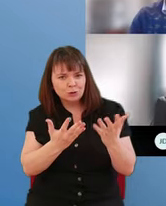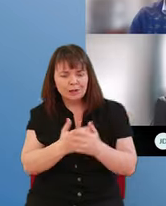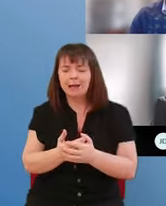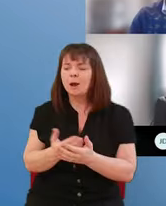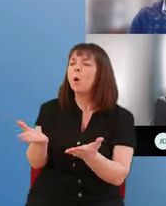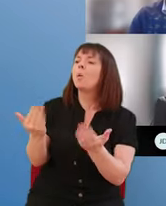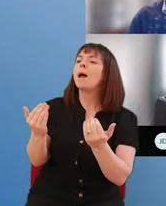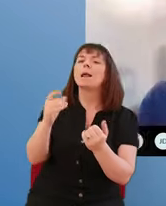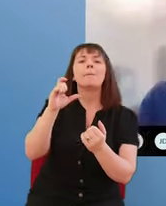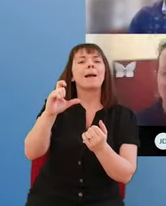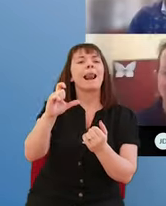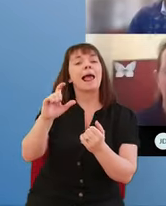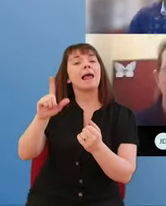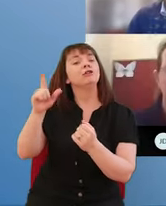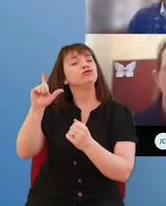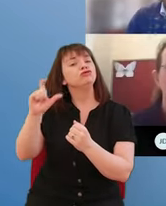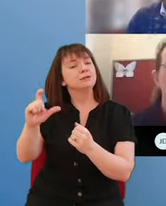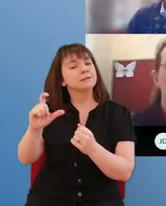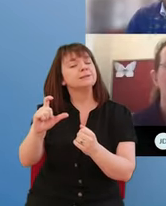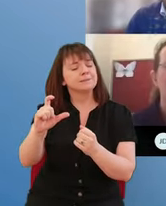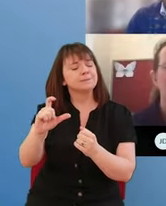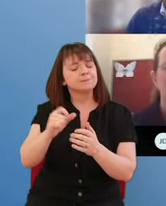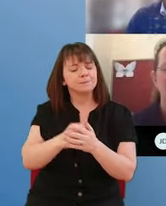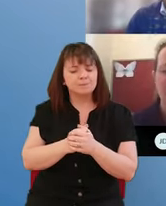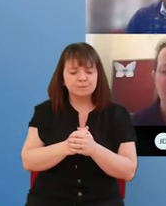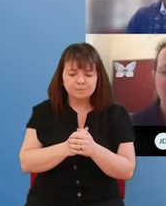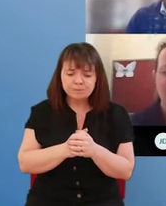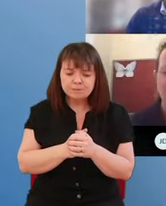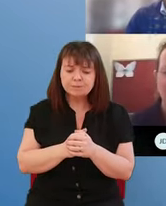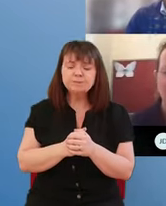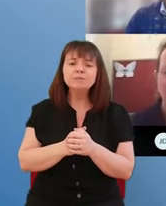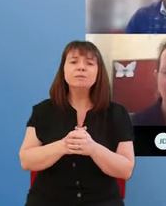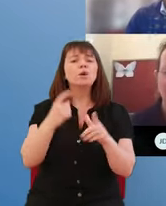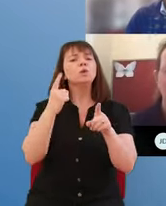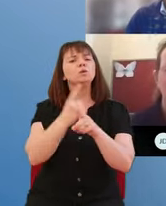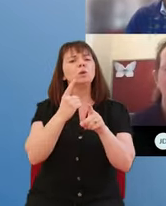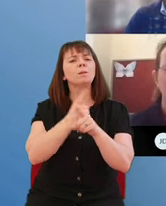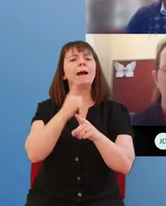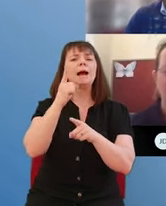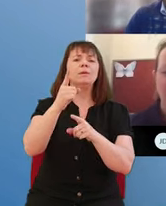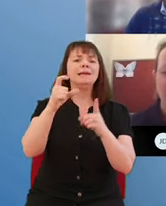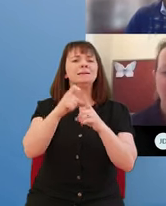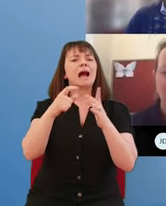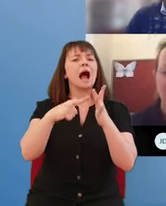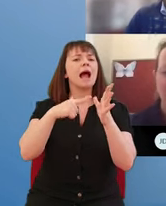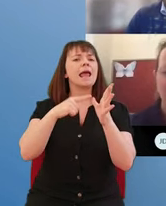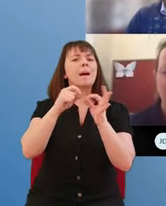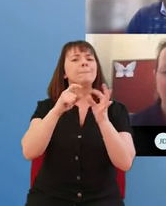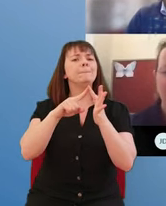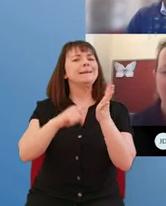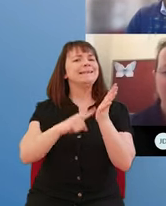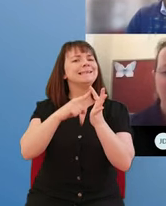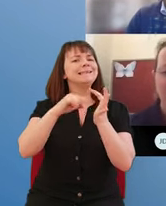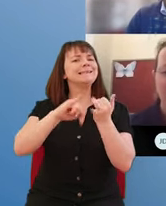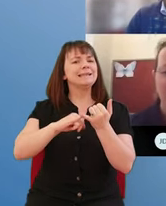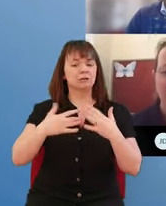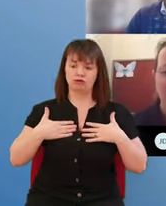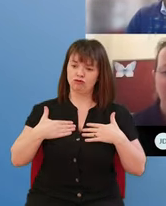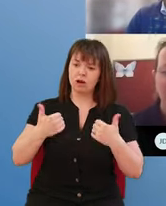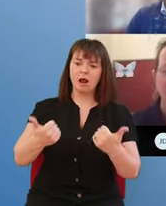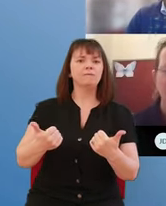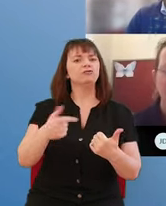Thank you, and that seems to me that it segues perfectly from Shepherd, what Shepherd has just been saying about people living with learning